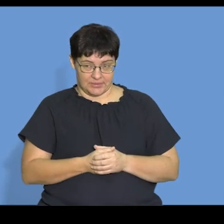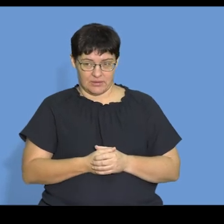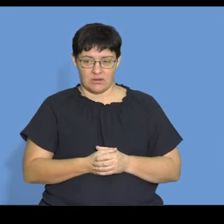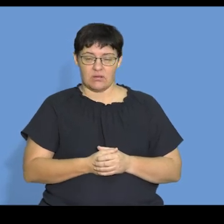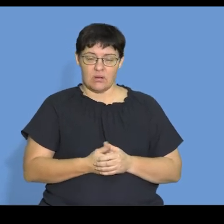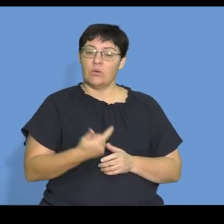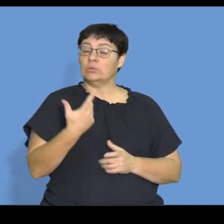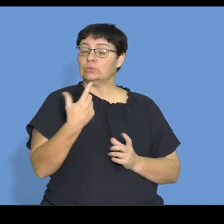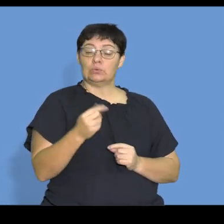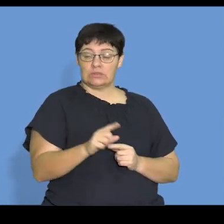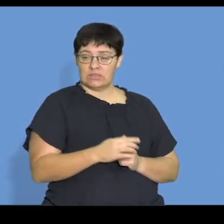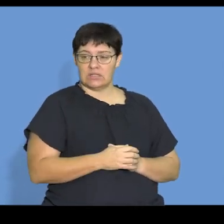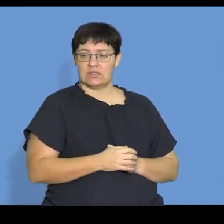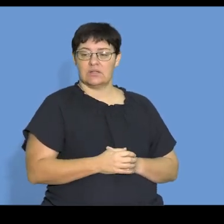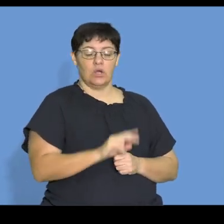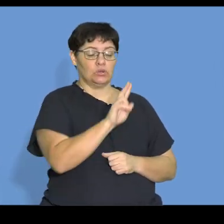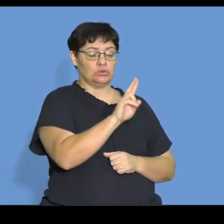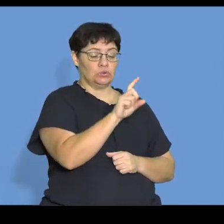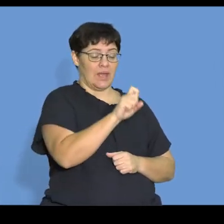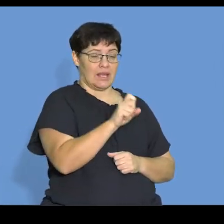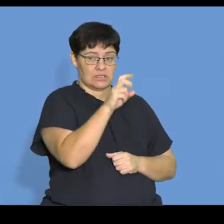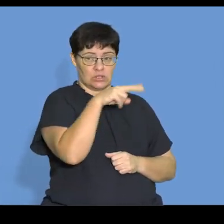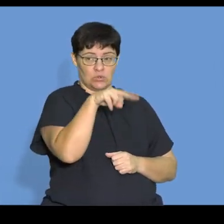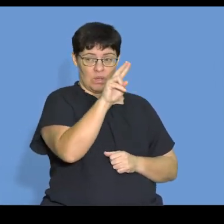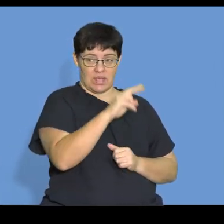this 2x squared